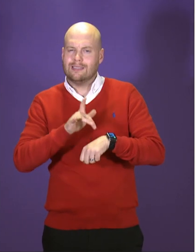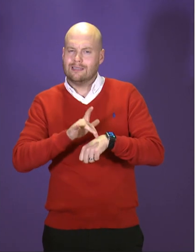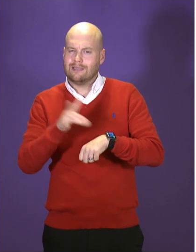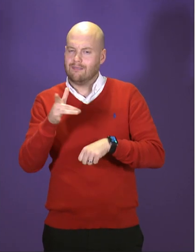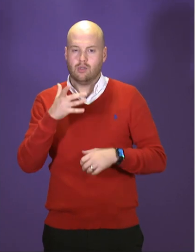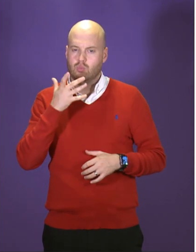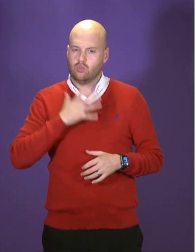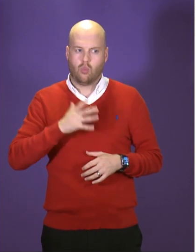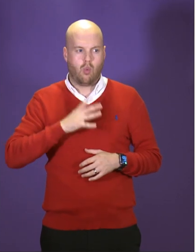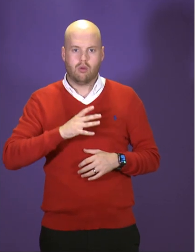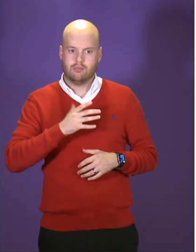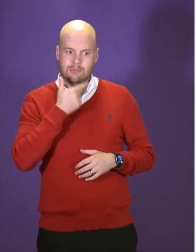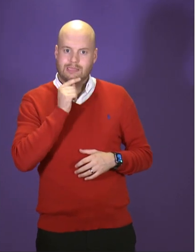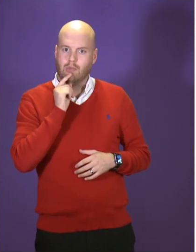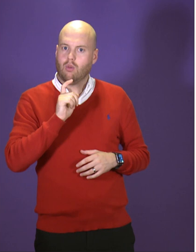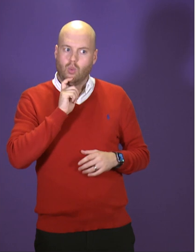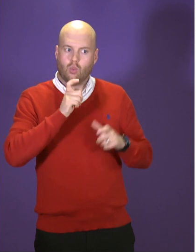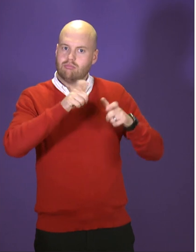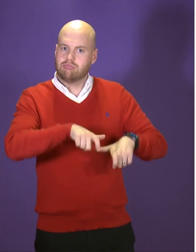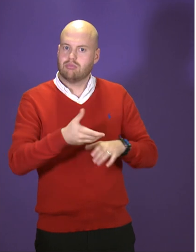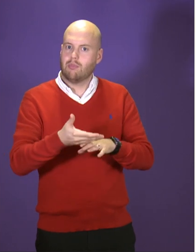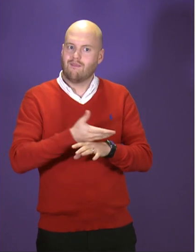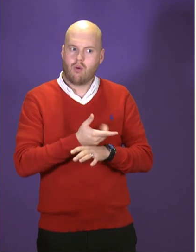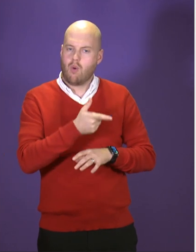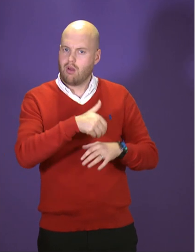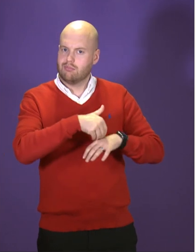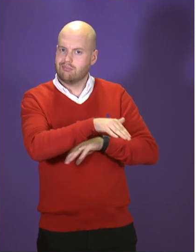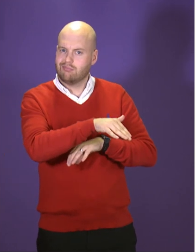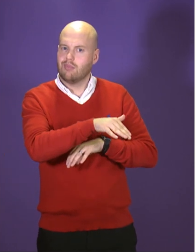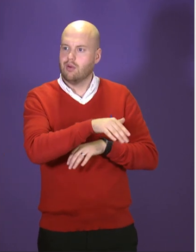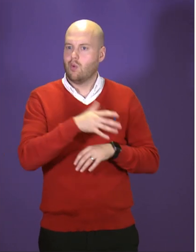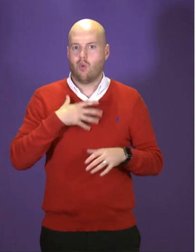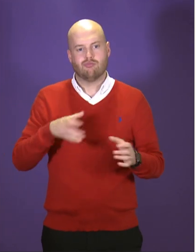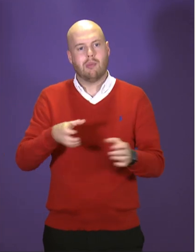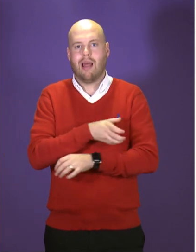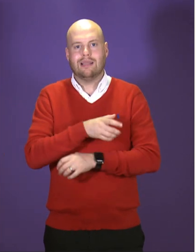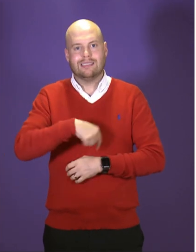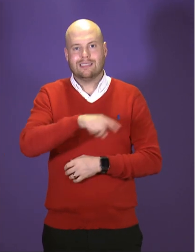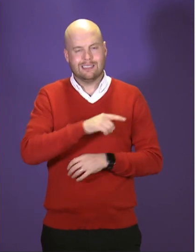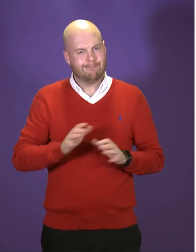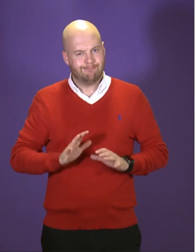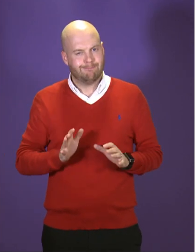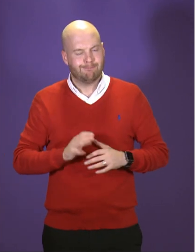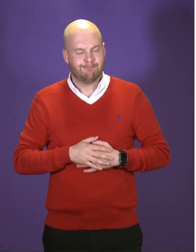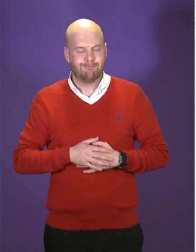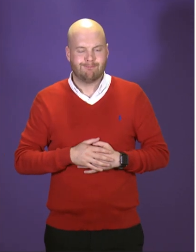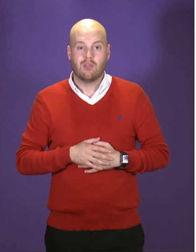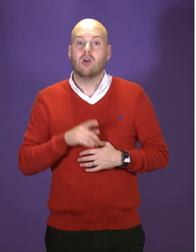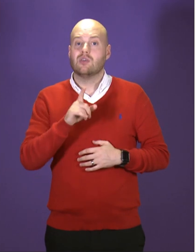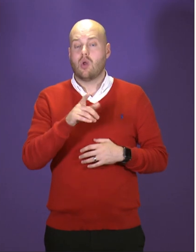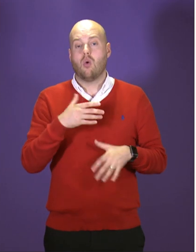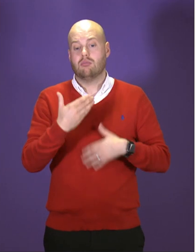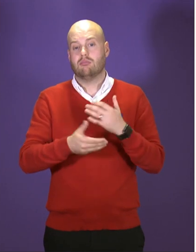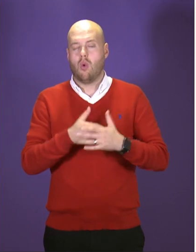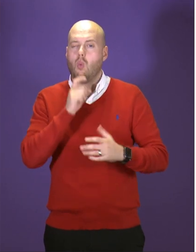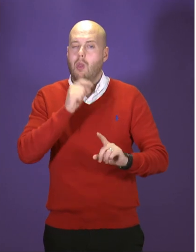work. There's a bit more of a life story here, though, before I move back to Tate. Another 16 years after the